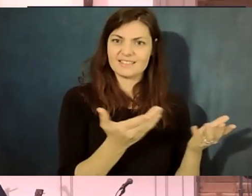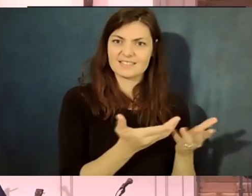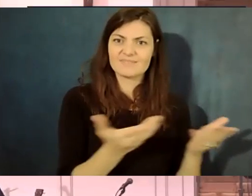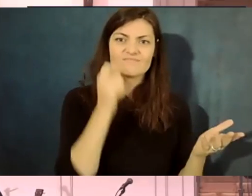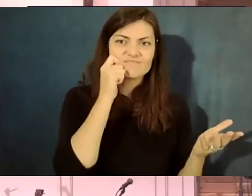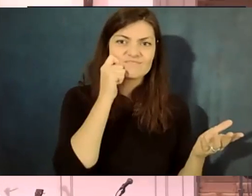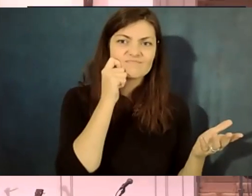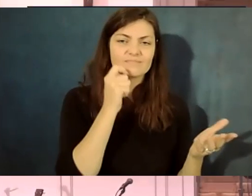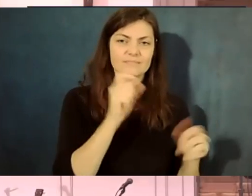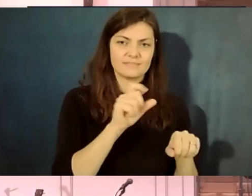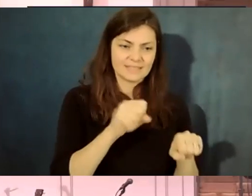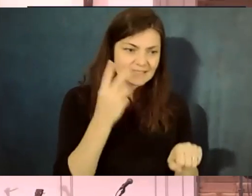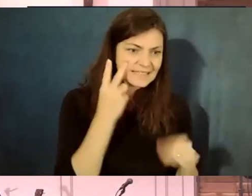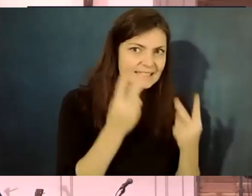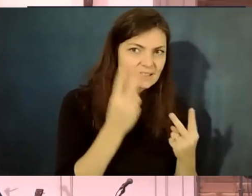Why did they choose a bull?